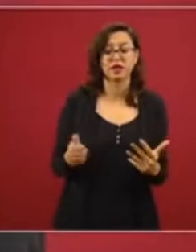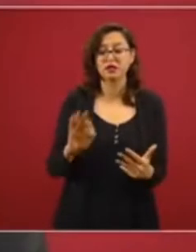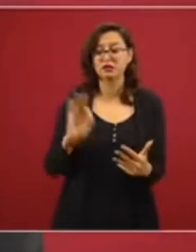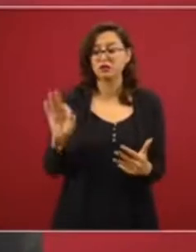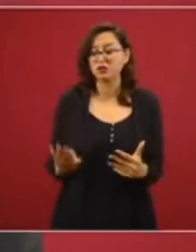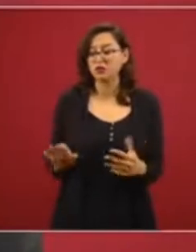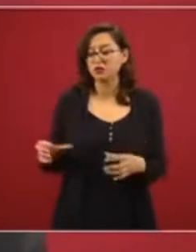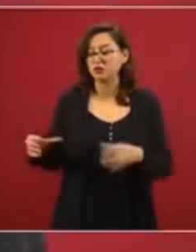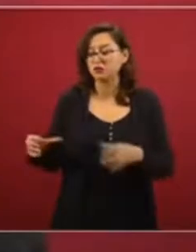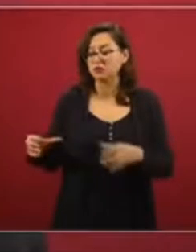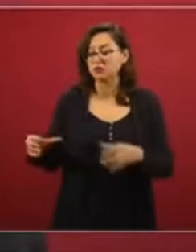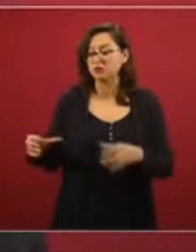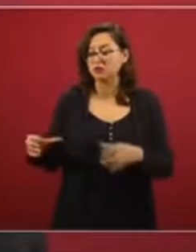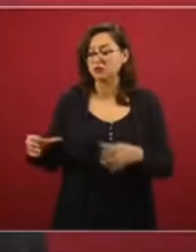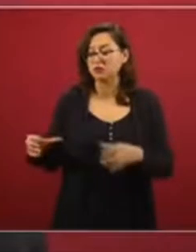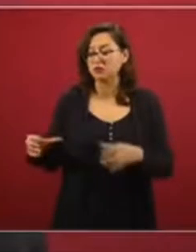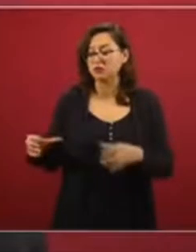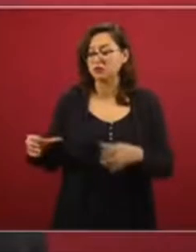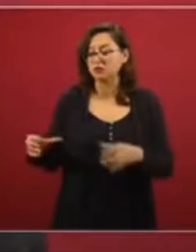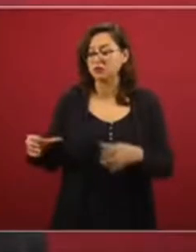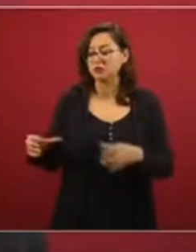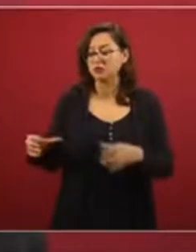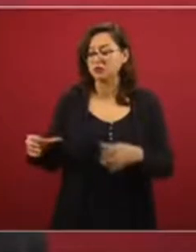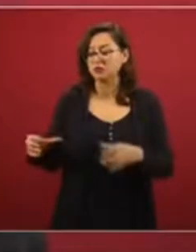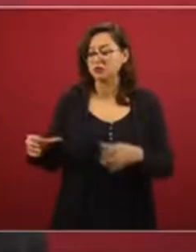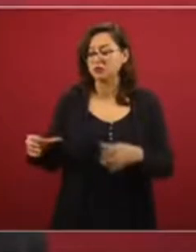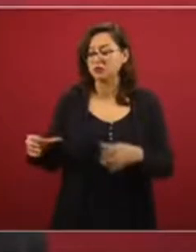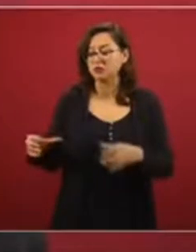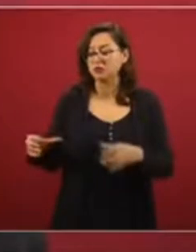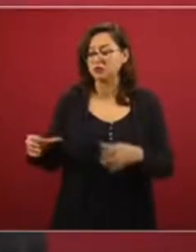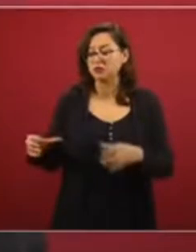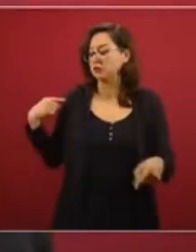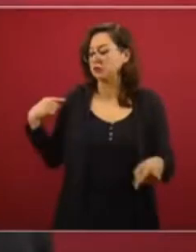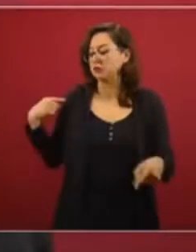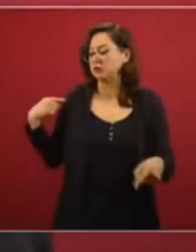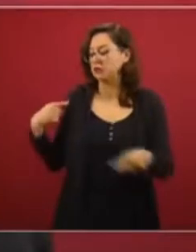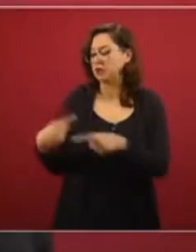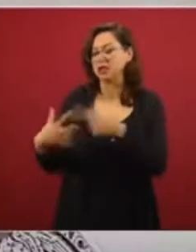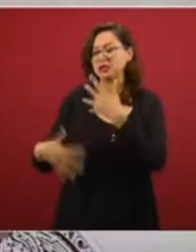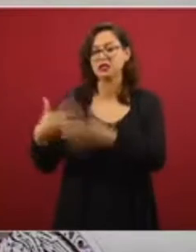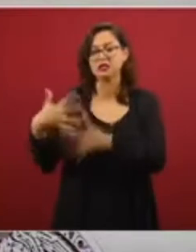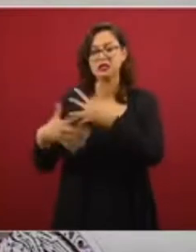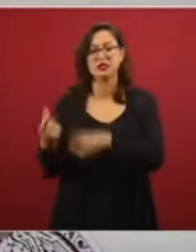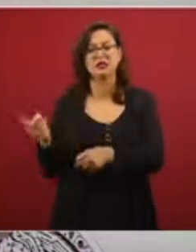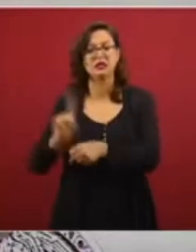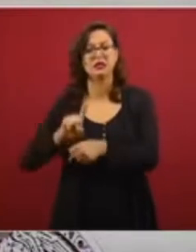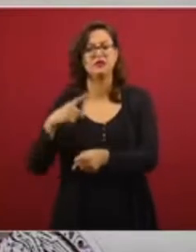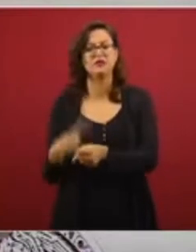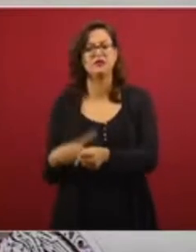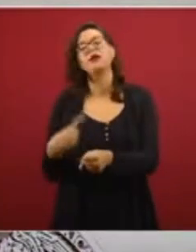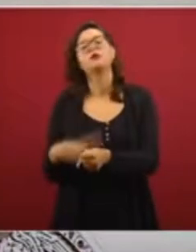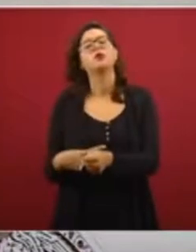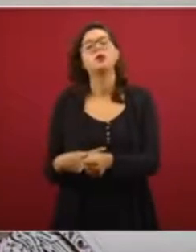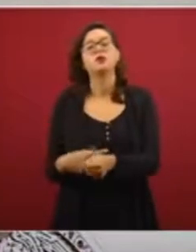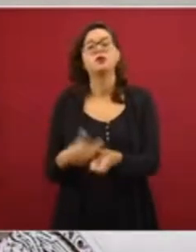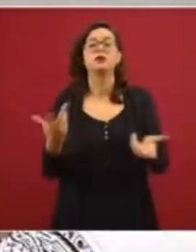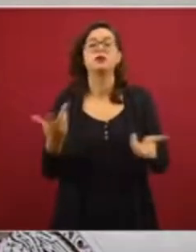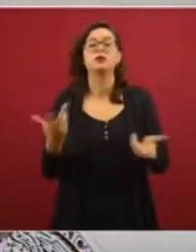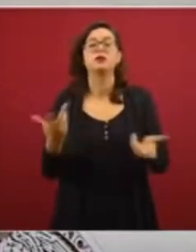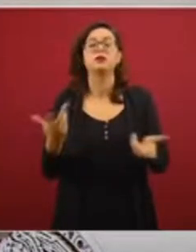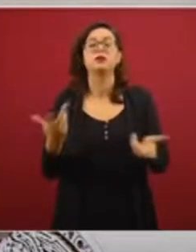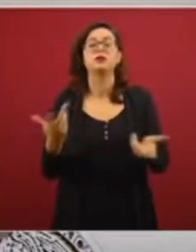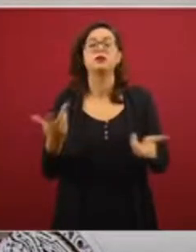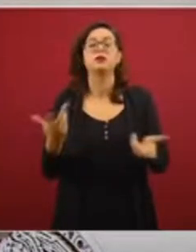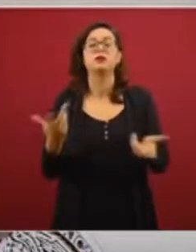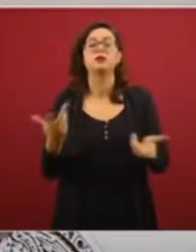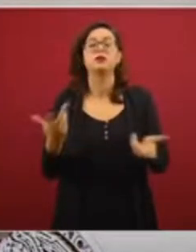última quincena. And 6% are from the last 2 weeks. Esto es importante, de cuando en cuando lo recordamos.